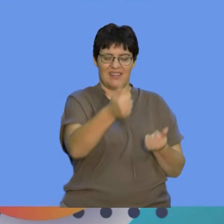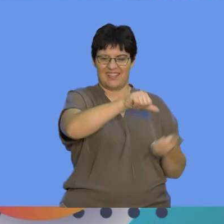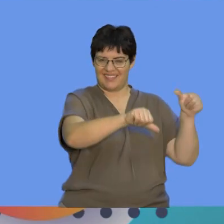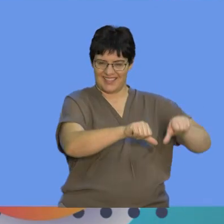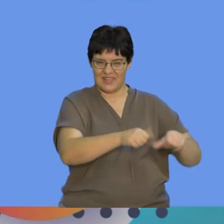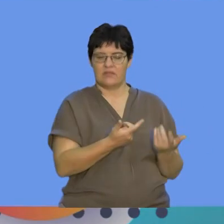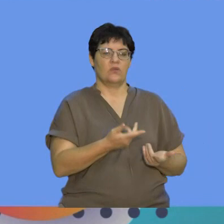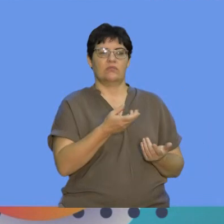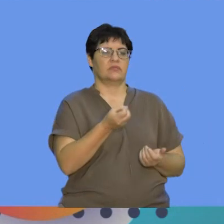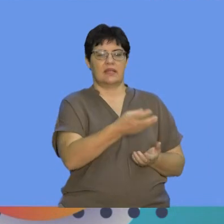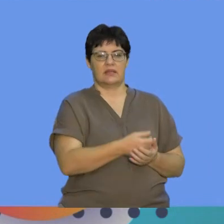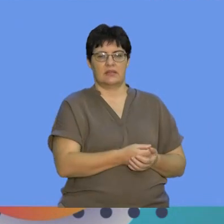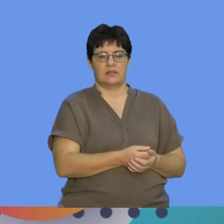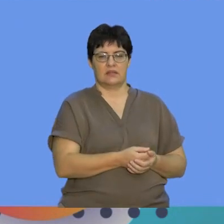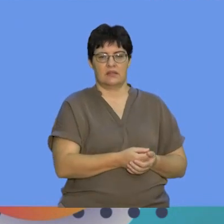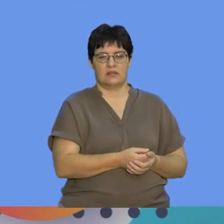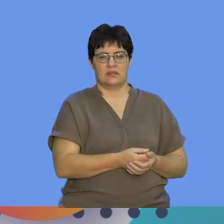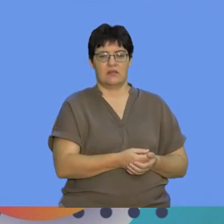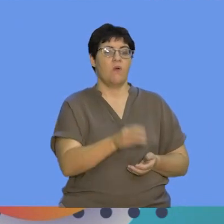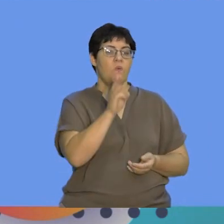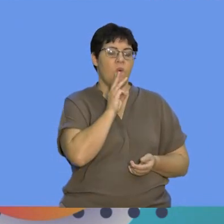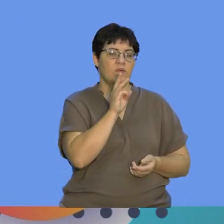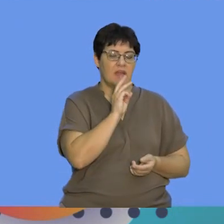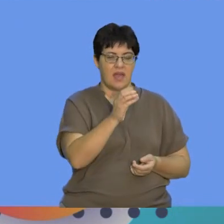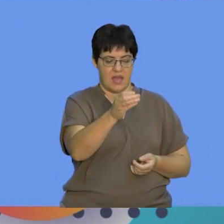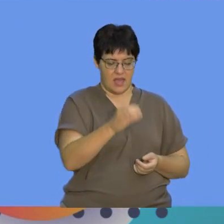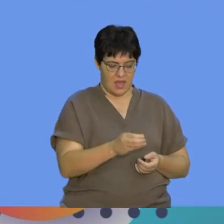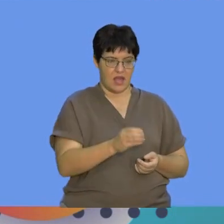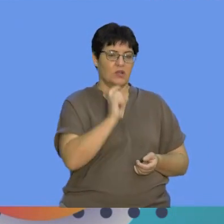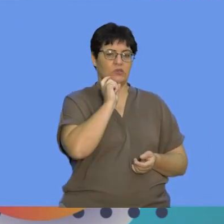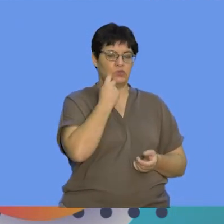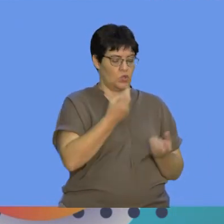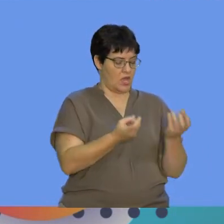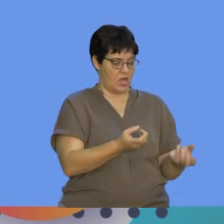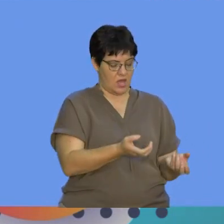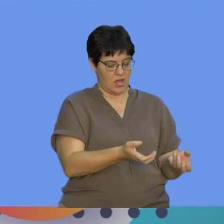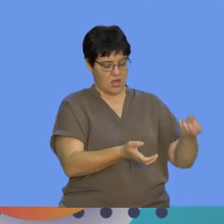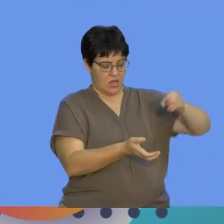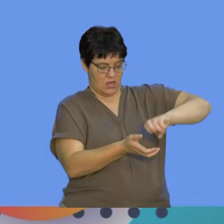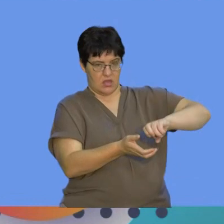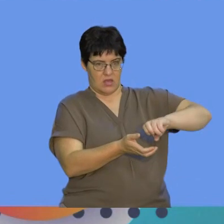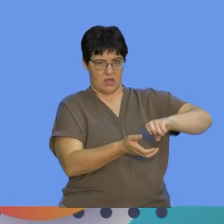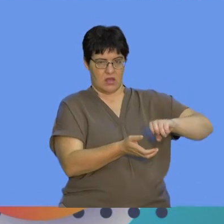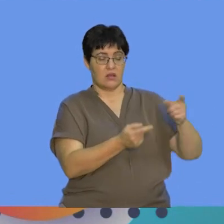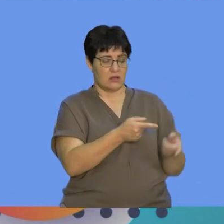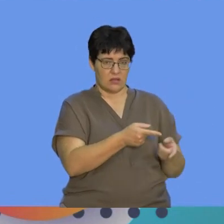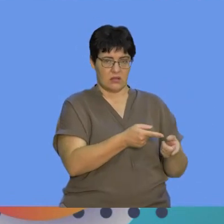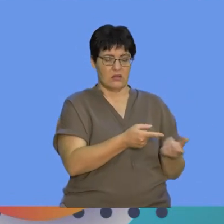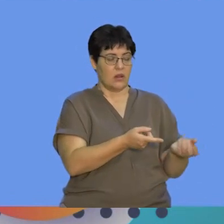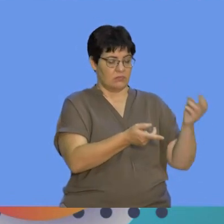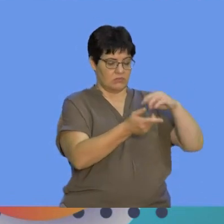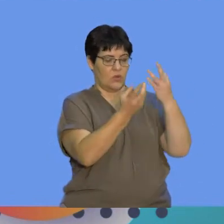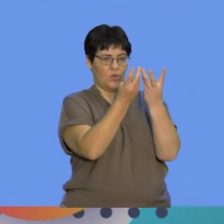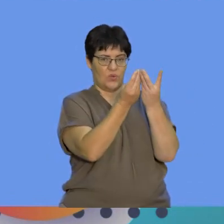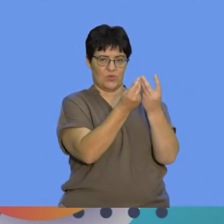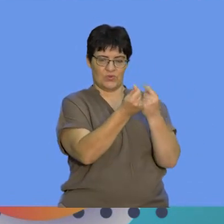take your water and your sugar, of which the sugar is completely soluble in water, it forms a